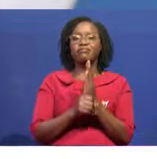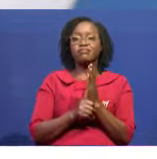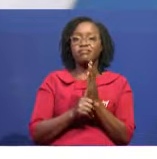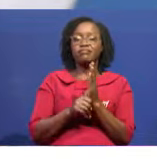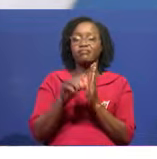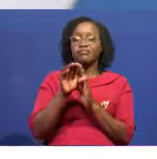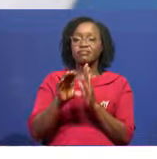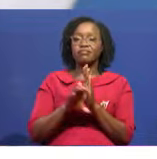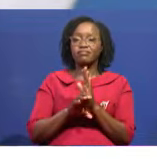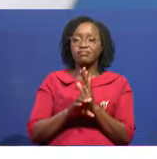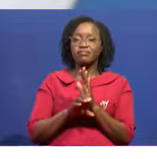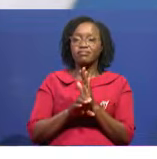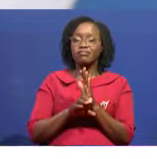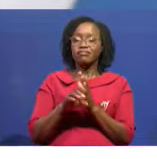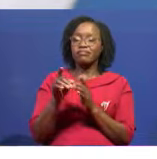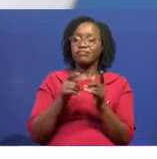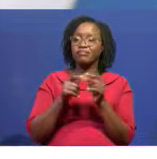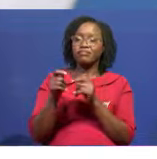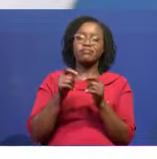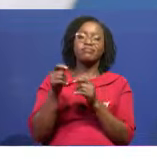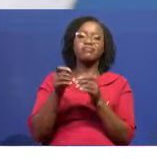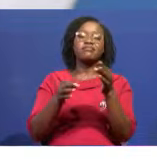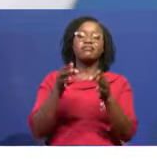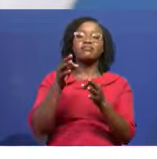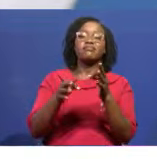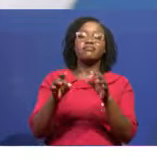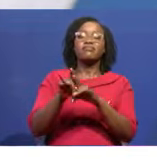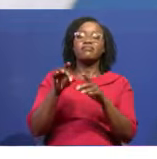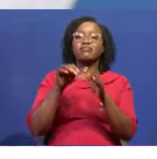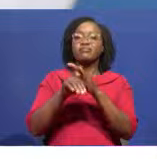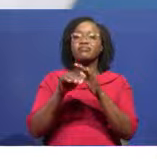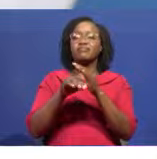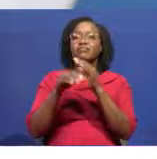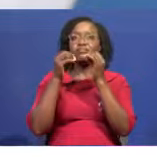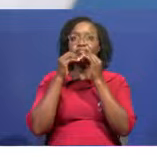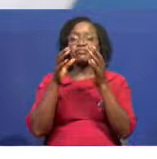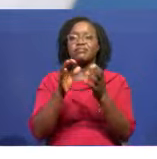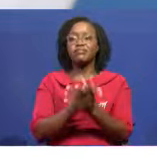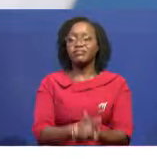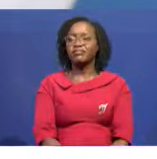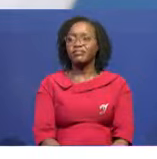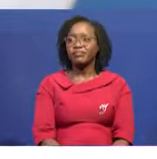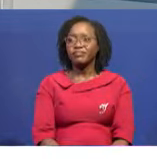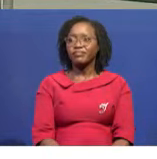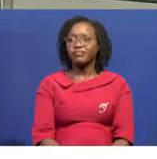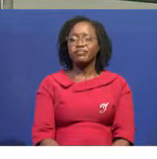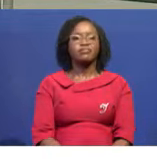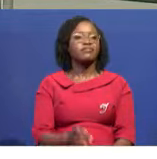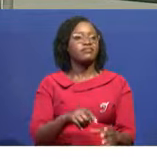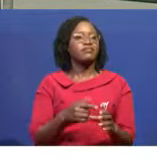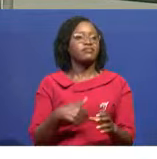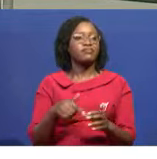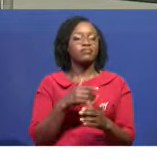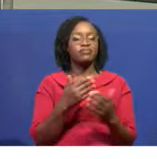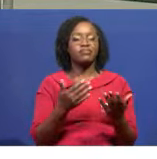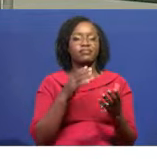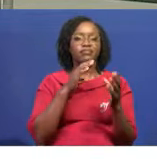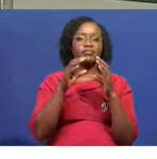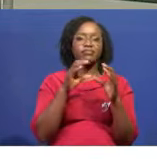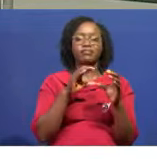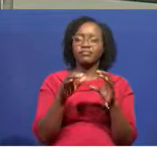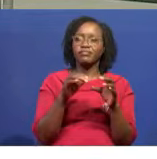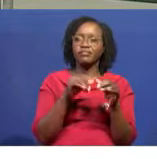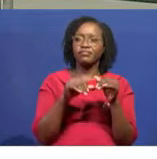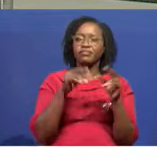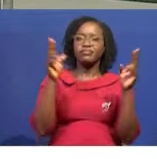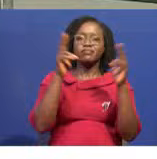of the Constitution on administrative justice as well as access to information. And of course, if you're just joining us, we're conversing matters to do